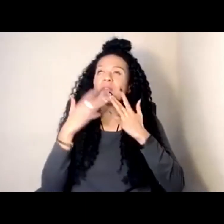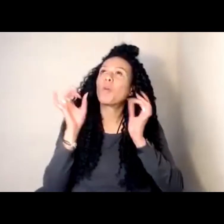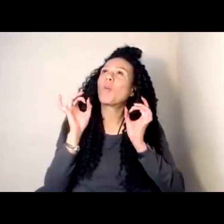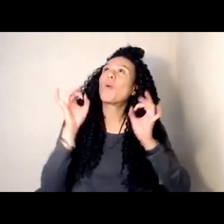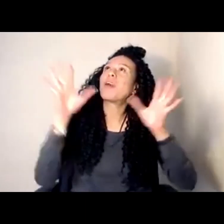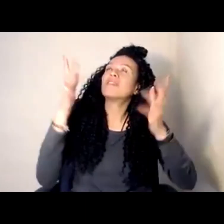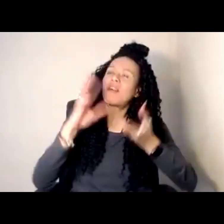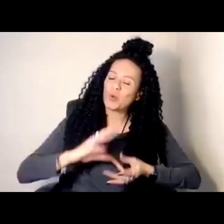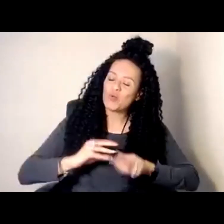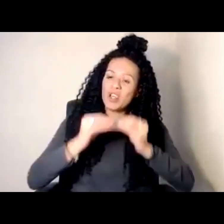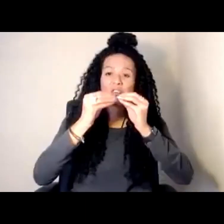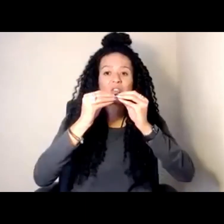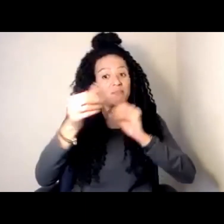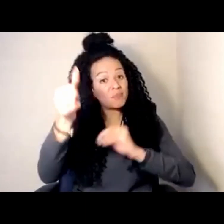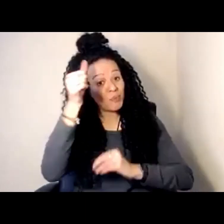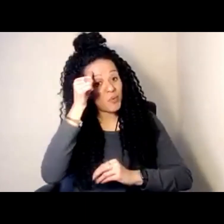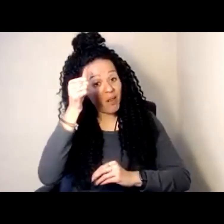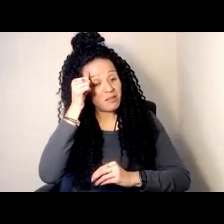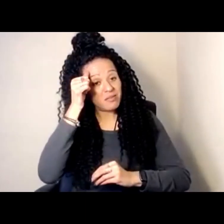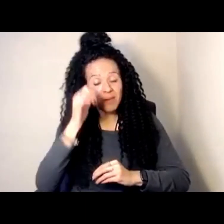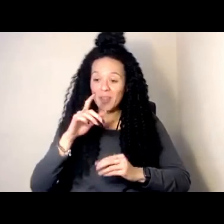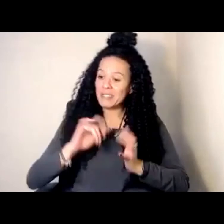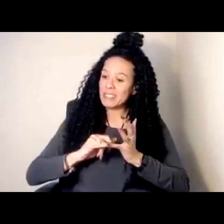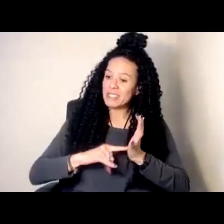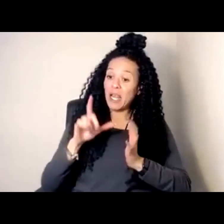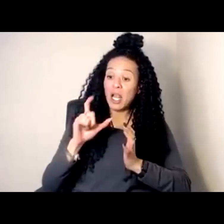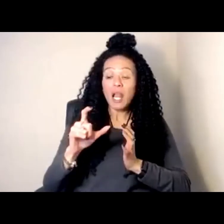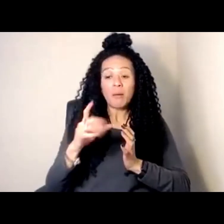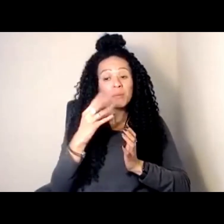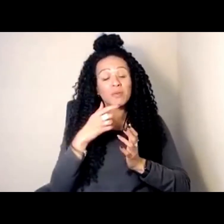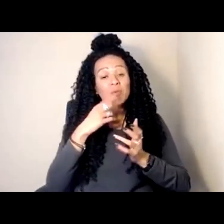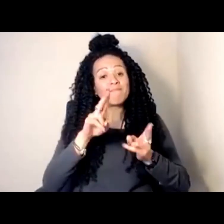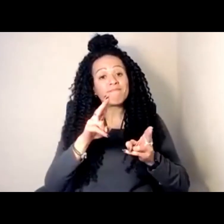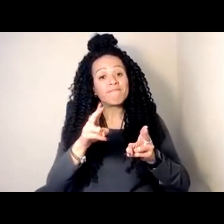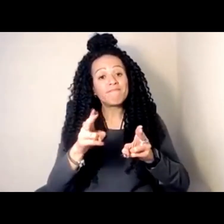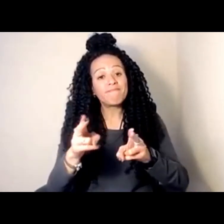creation and the knowledge that his life was drawing to an end.